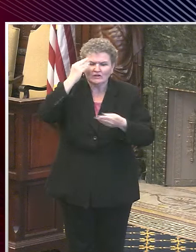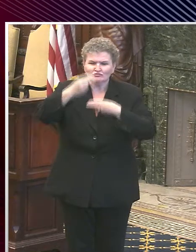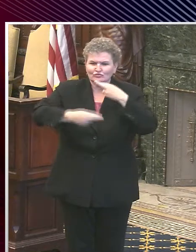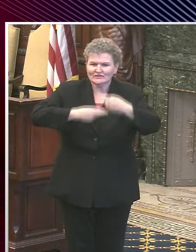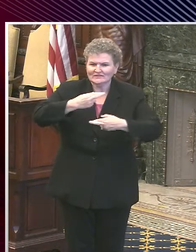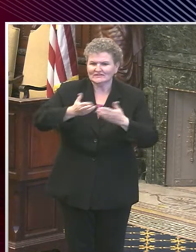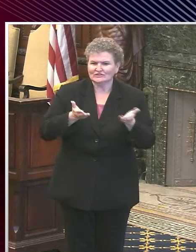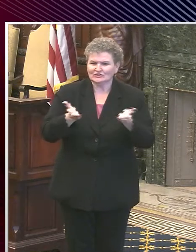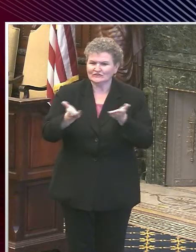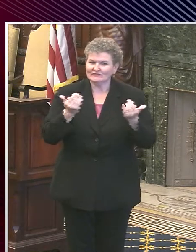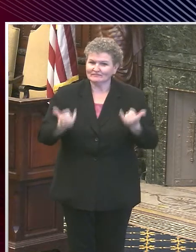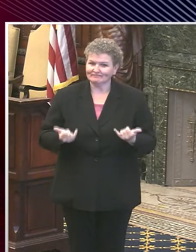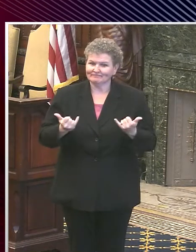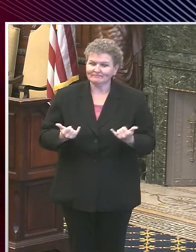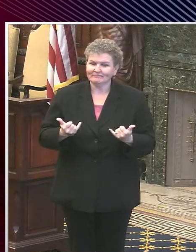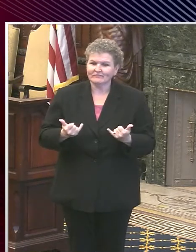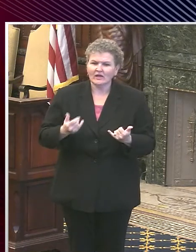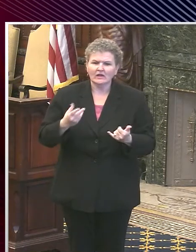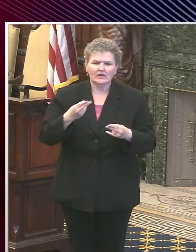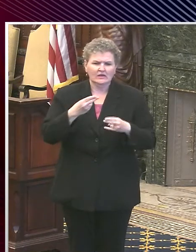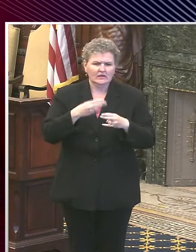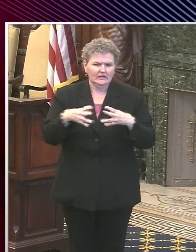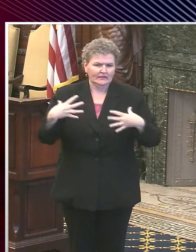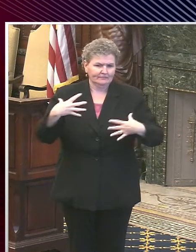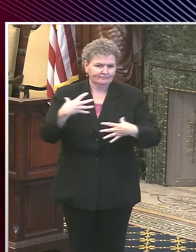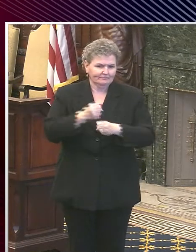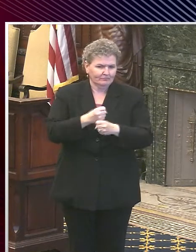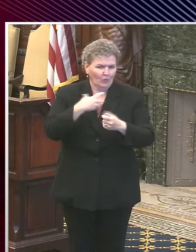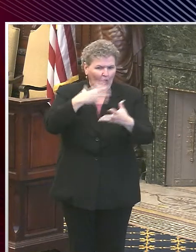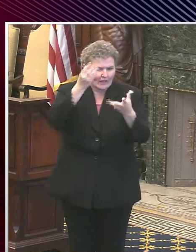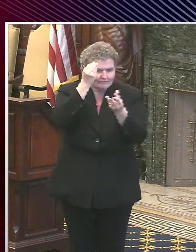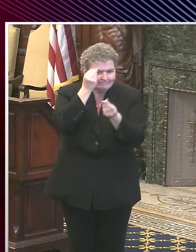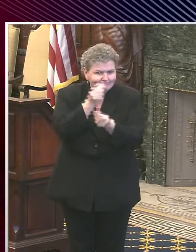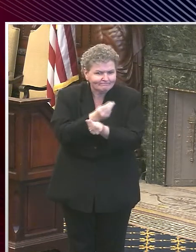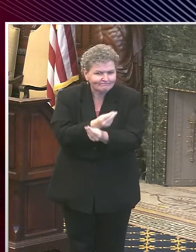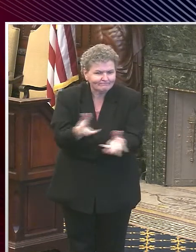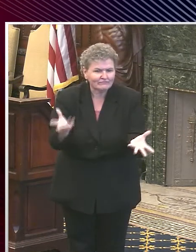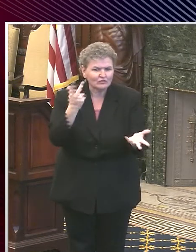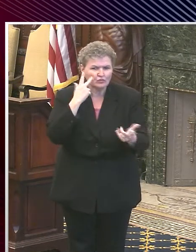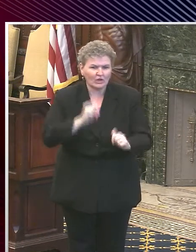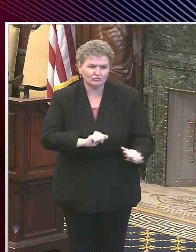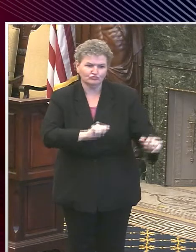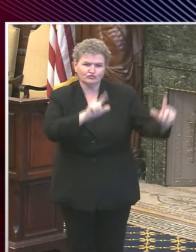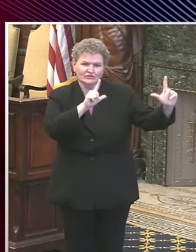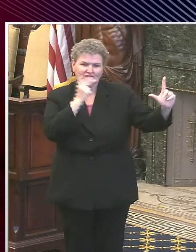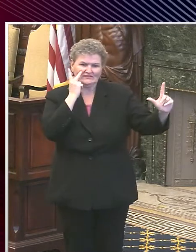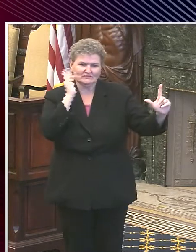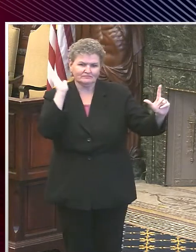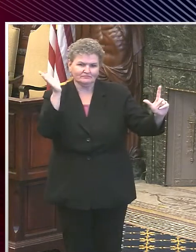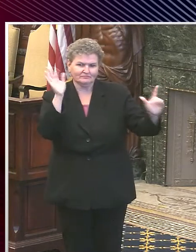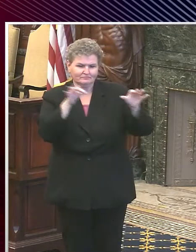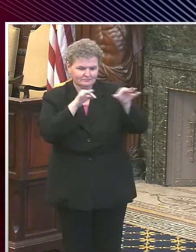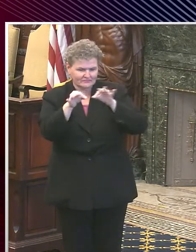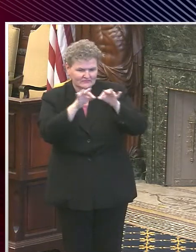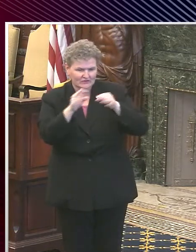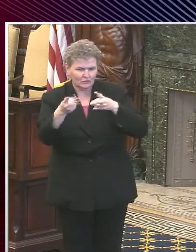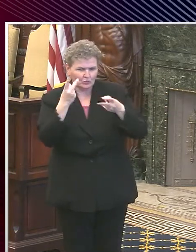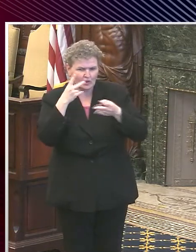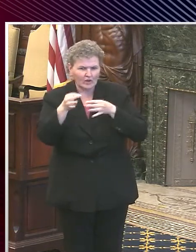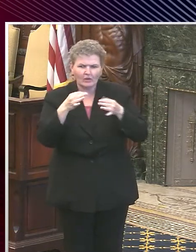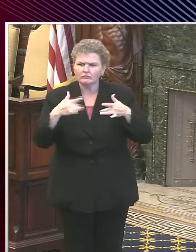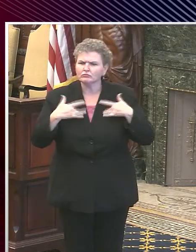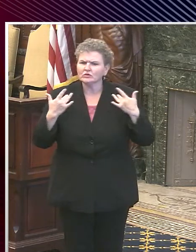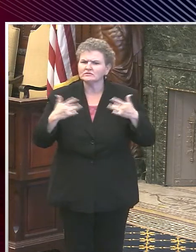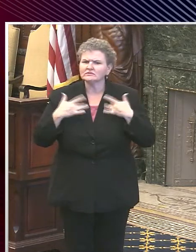Philadelphia. Briefly, I want to provide an update, and I'm going to share my screen for a brief presentation to give you an update on where we are and where we've